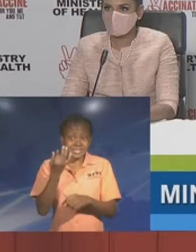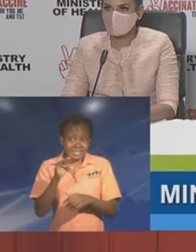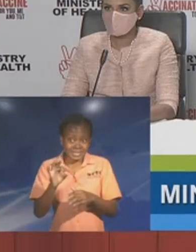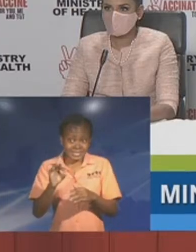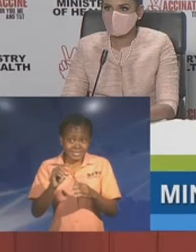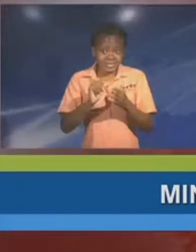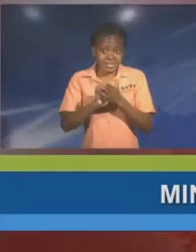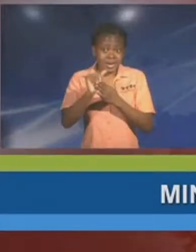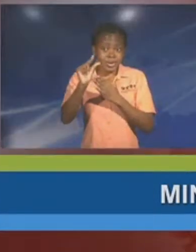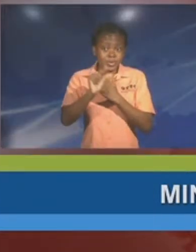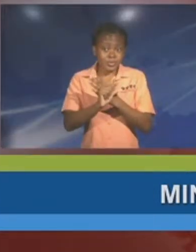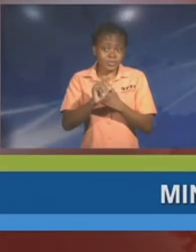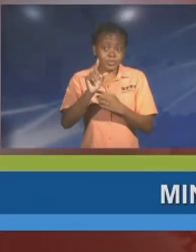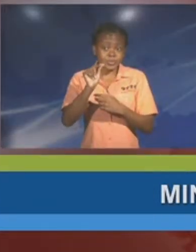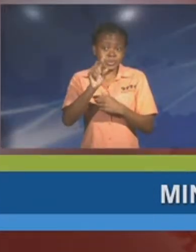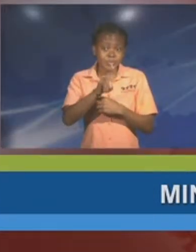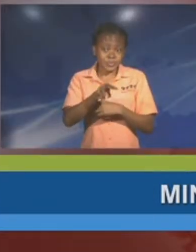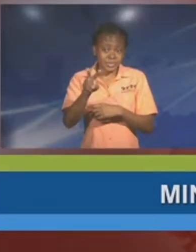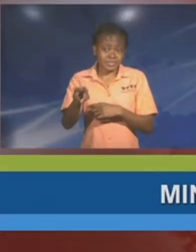2022, update number